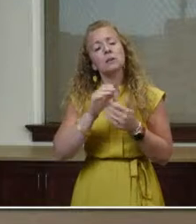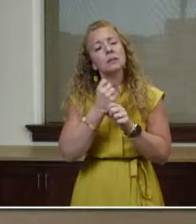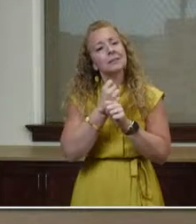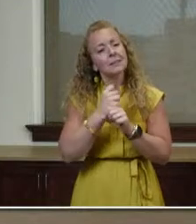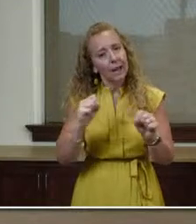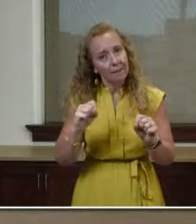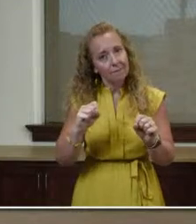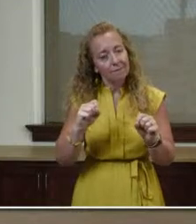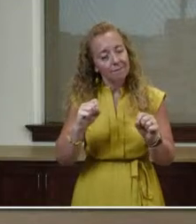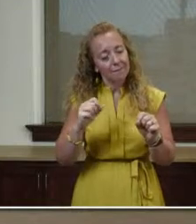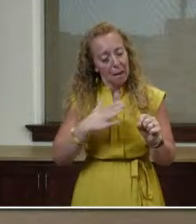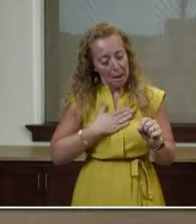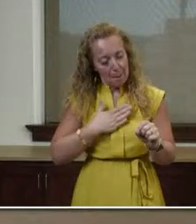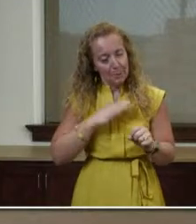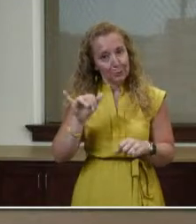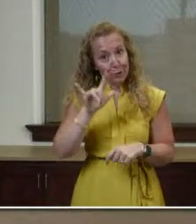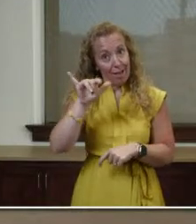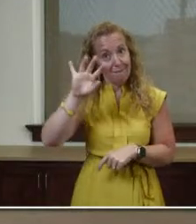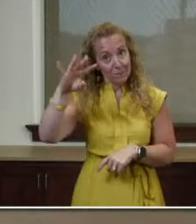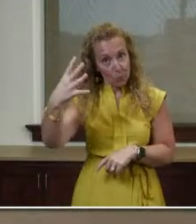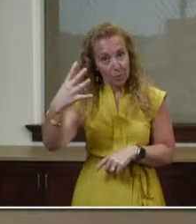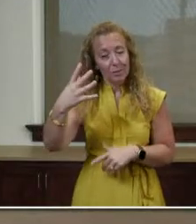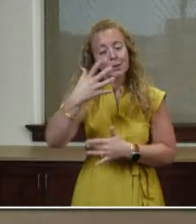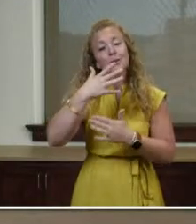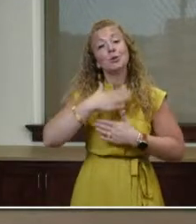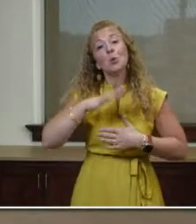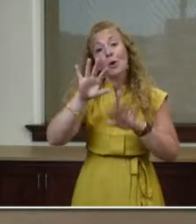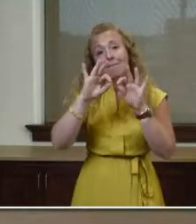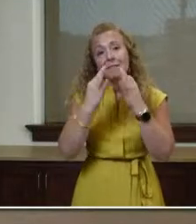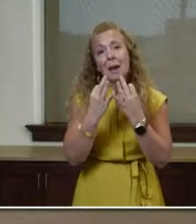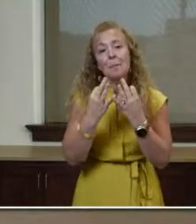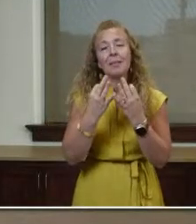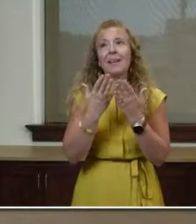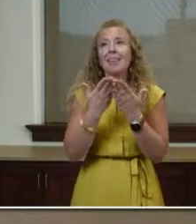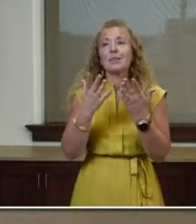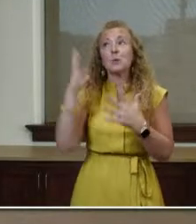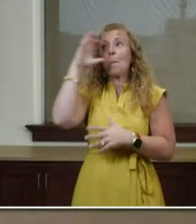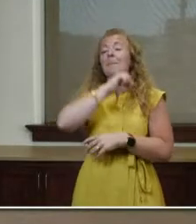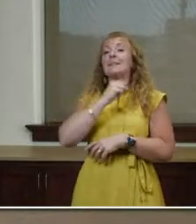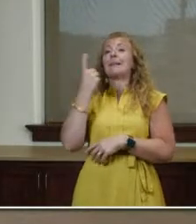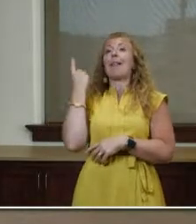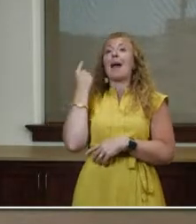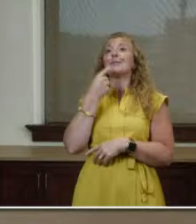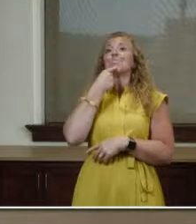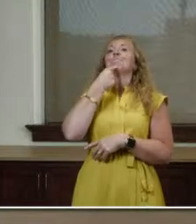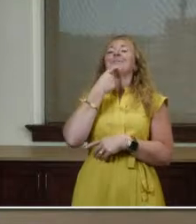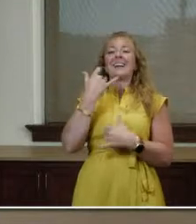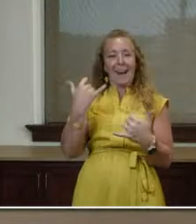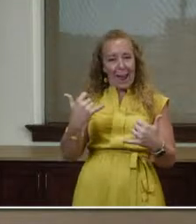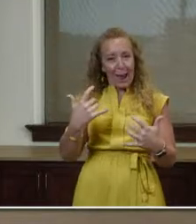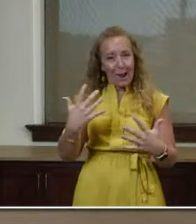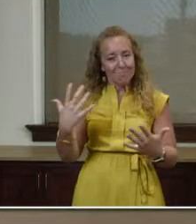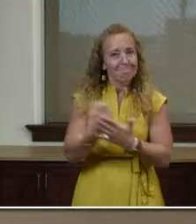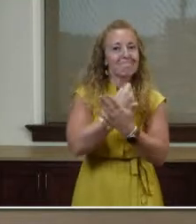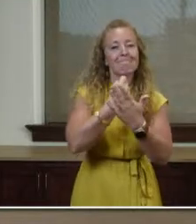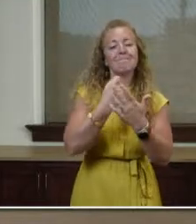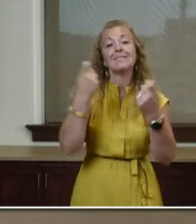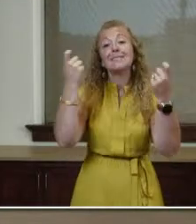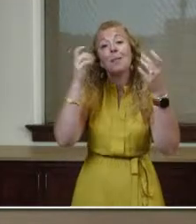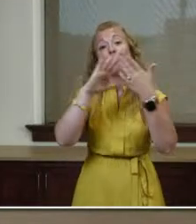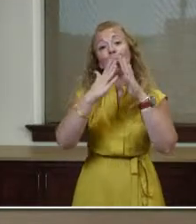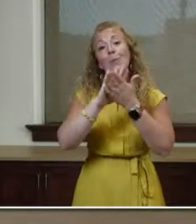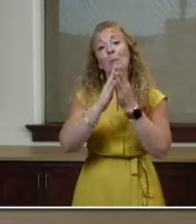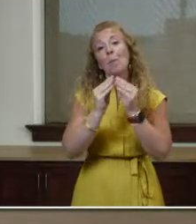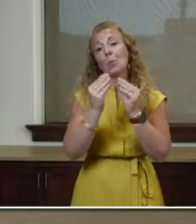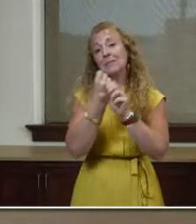safe, happy 4th of July with families that you didn't get to do last 4th of July. And let's celebrate the community becoming safer and